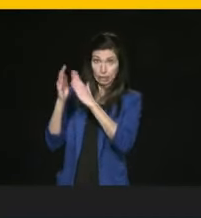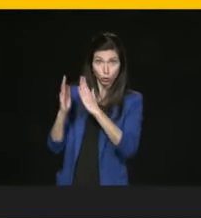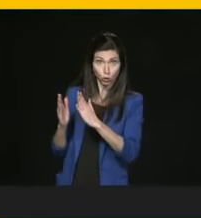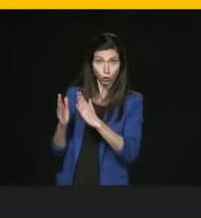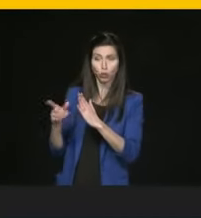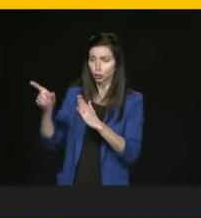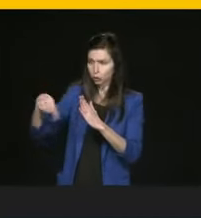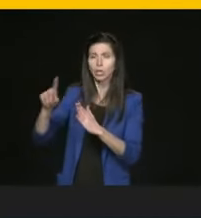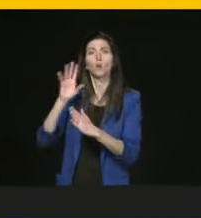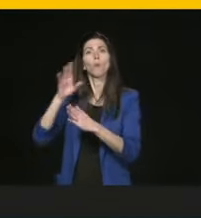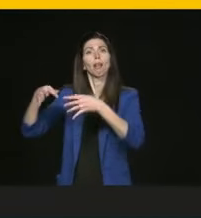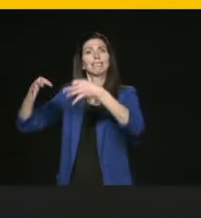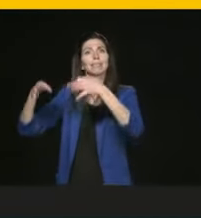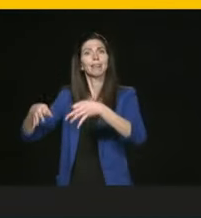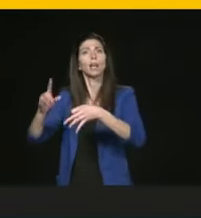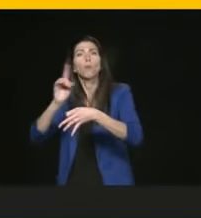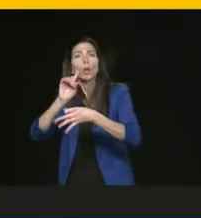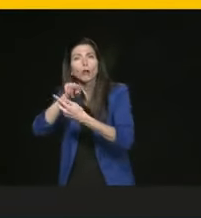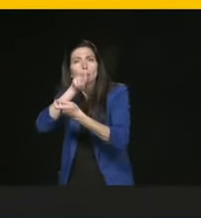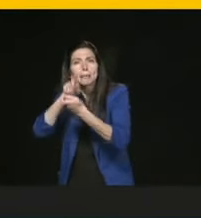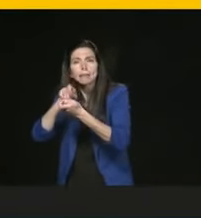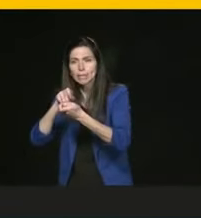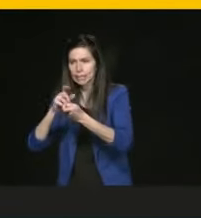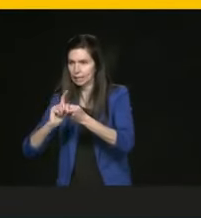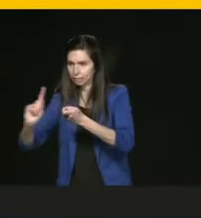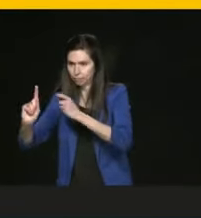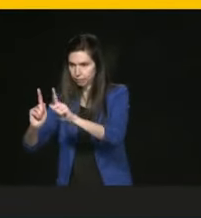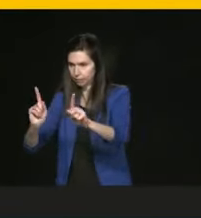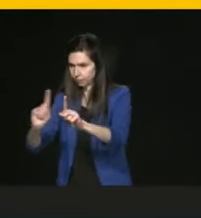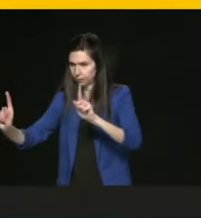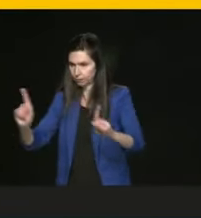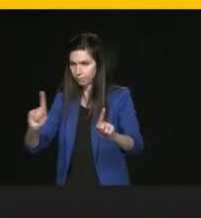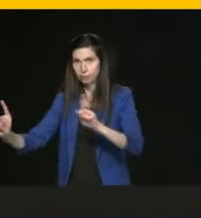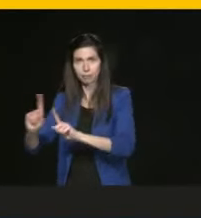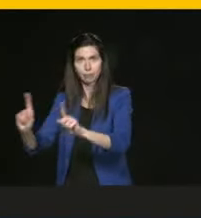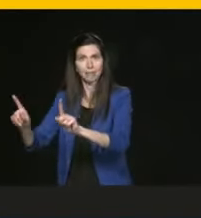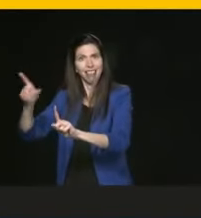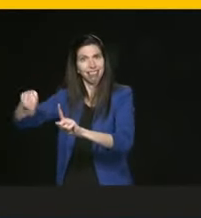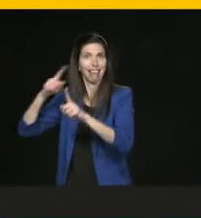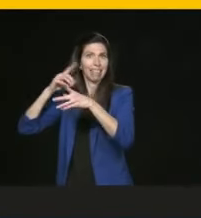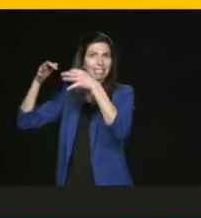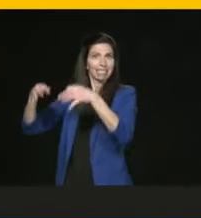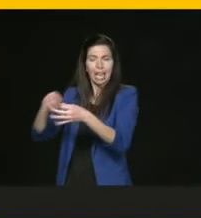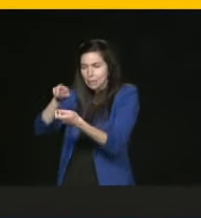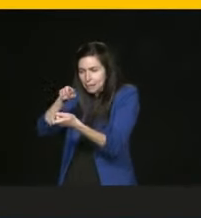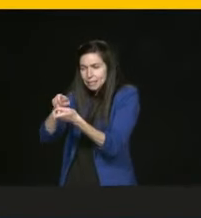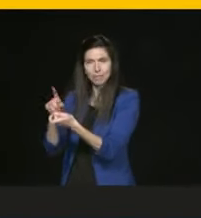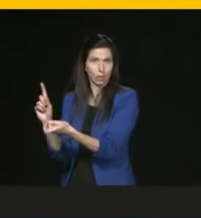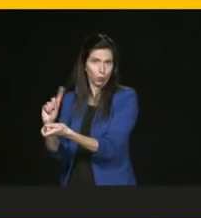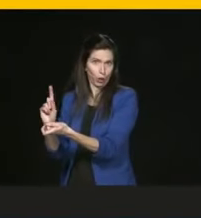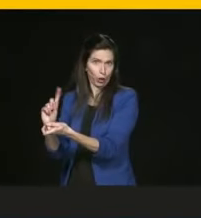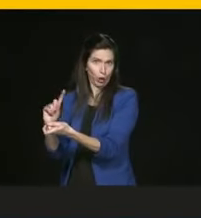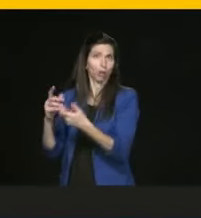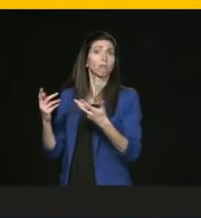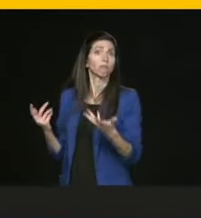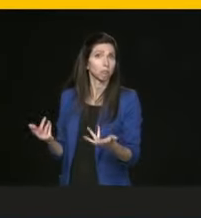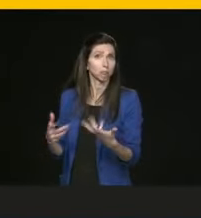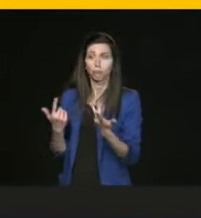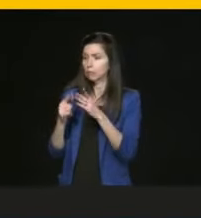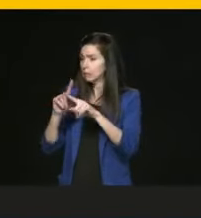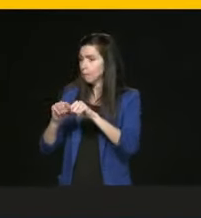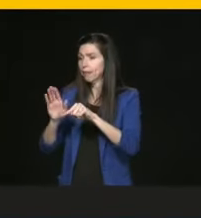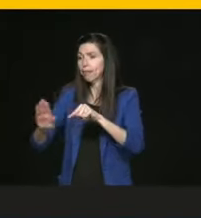of Quebec will identify its needs, where the needs are on the ground, The government of Quebec will also decide